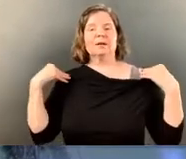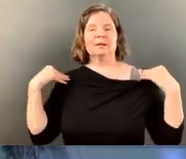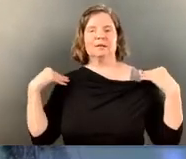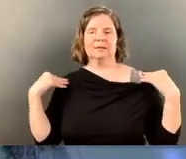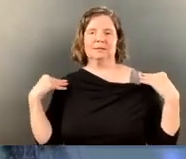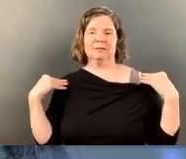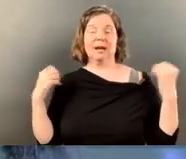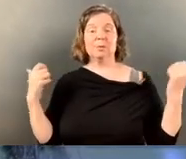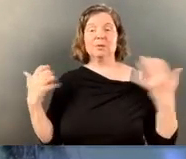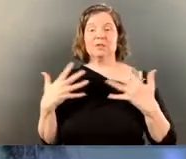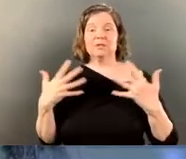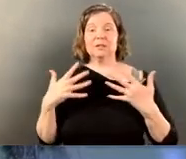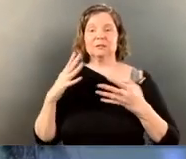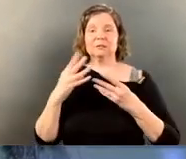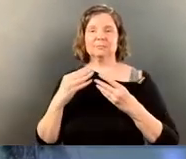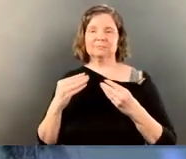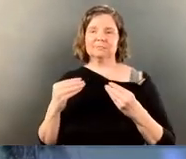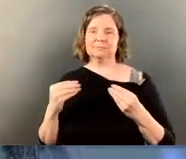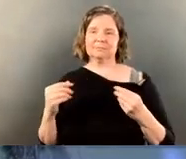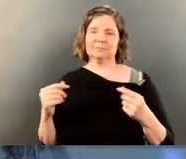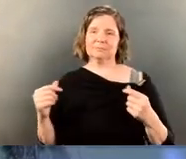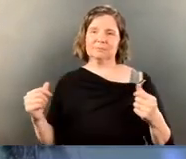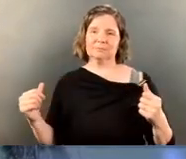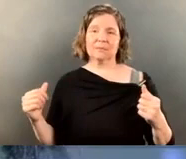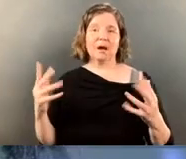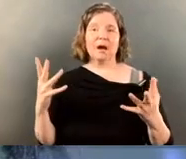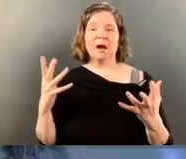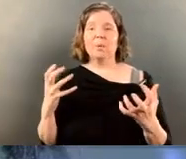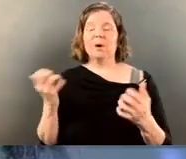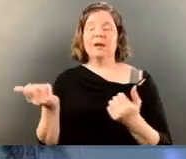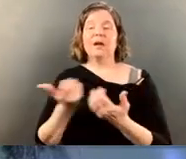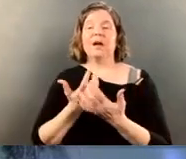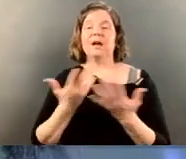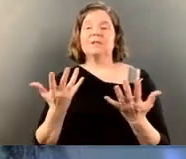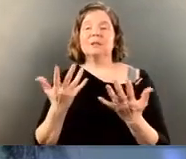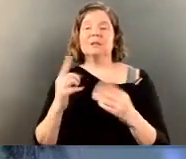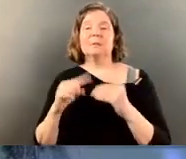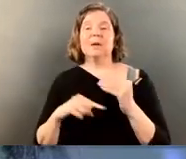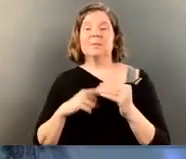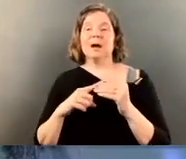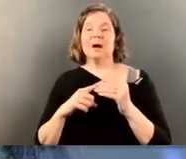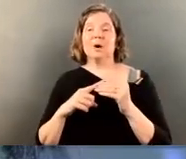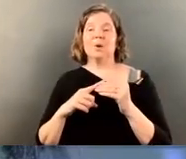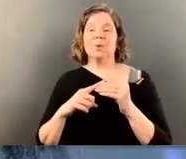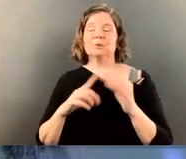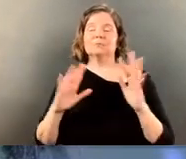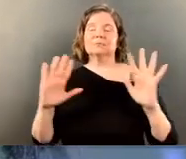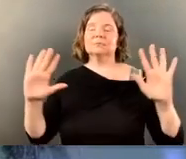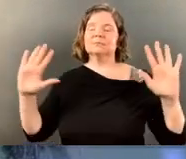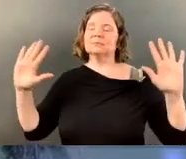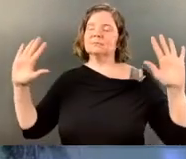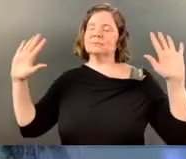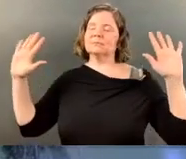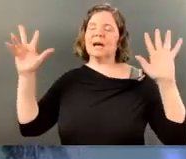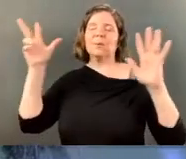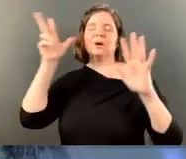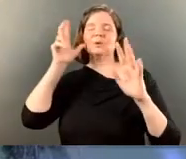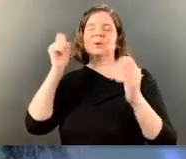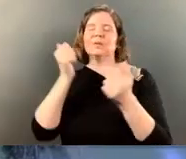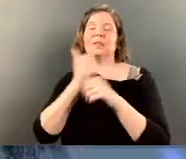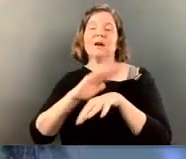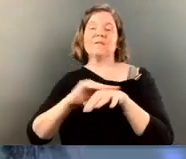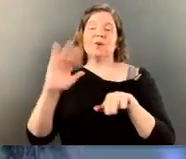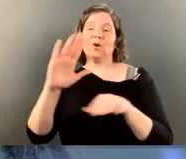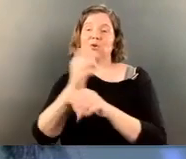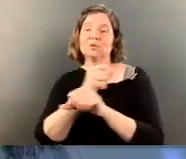want your fears to be silenced. I want everything to be about abandon. I want you to hear the loving call of